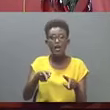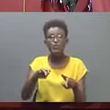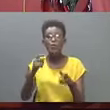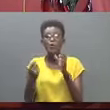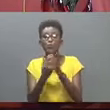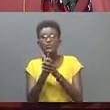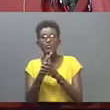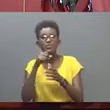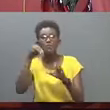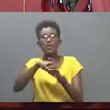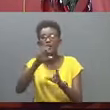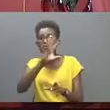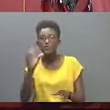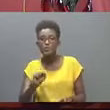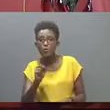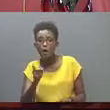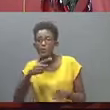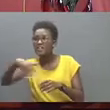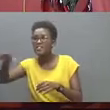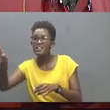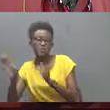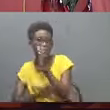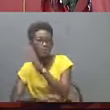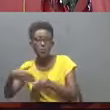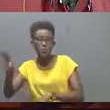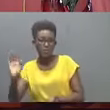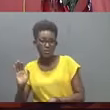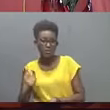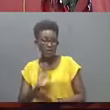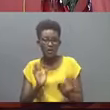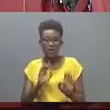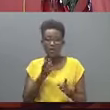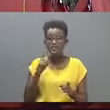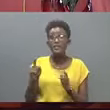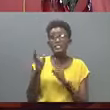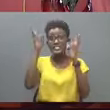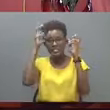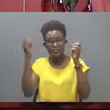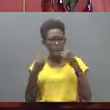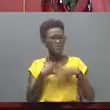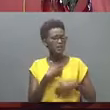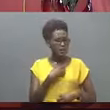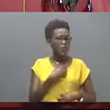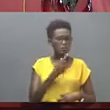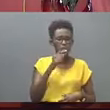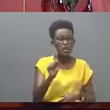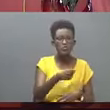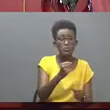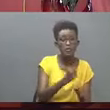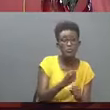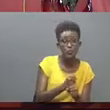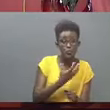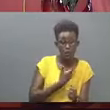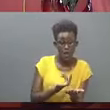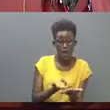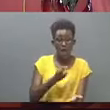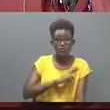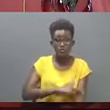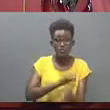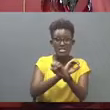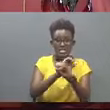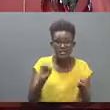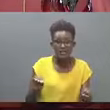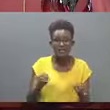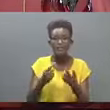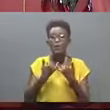gutuma twizera ko amahirwe abigota amasimbi. He has come to make us believe resources are in the West. Yaje gutuma twumva ko ubutunzi buba iburayi. But